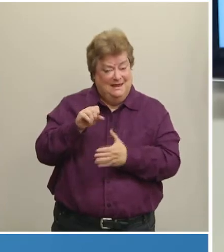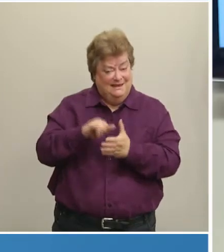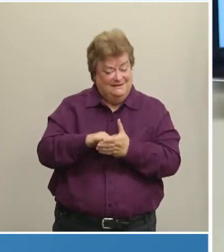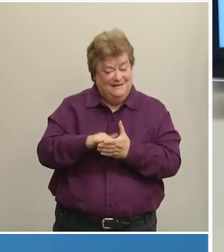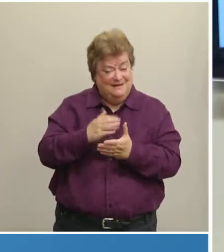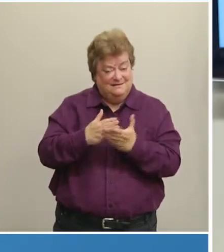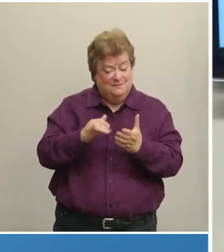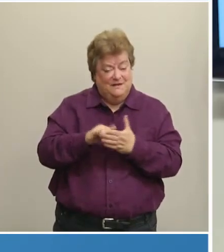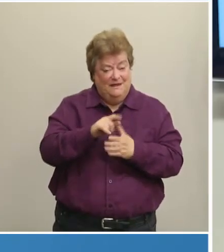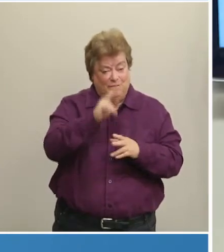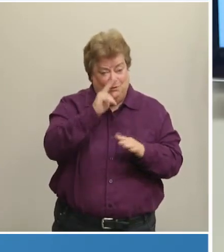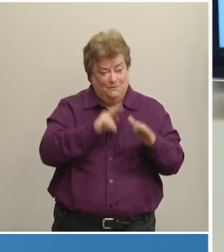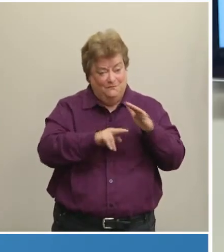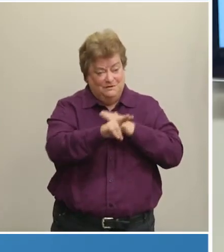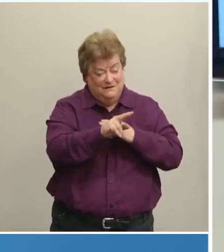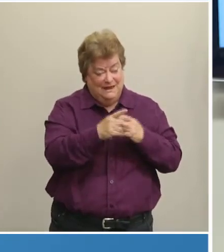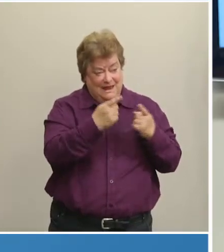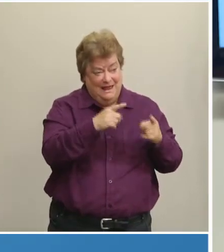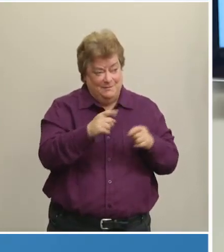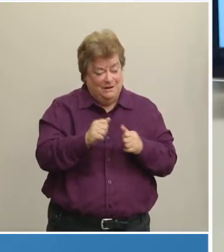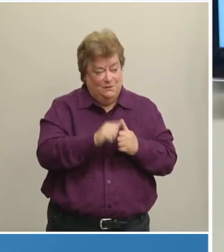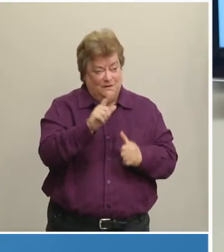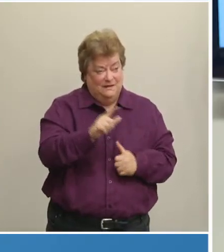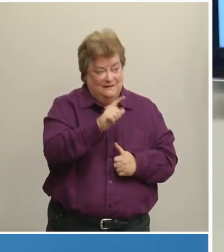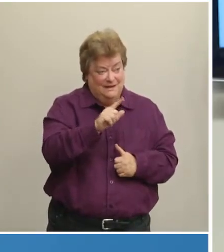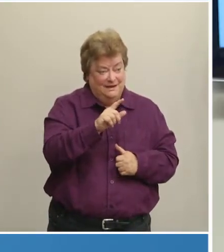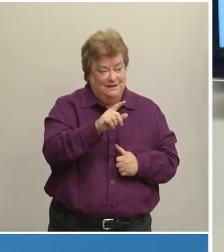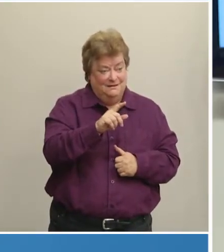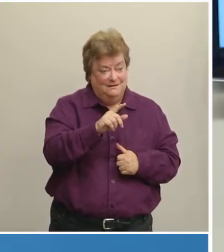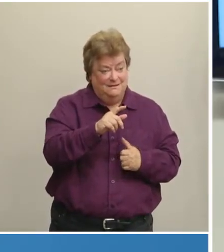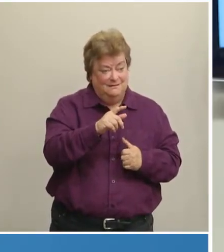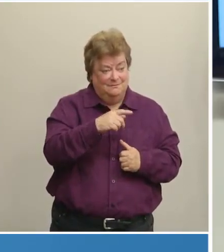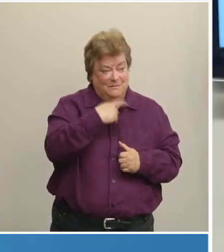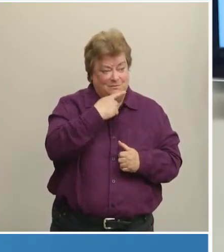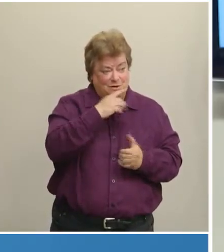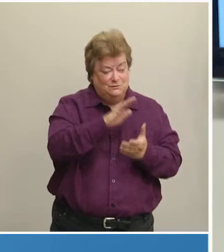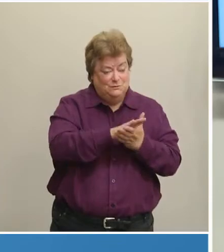foresee happening with Lincoln Public Schools? And if so, when?